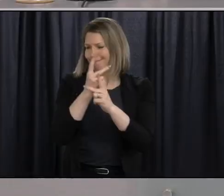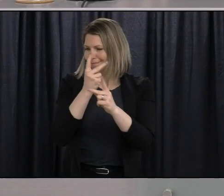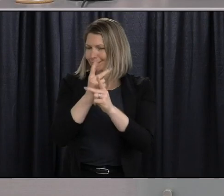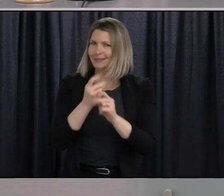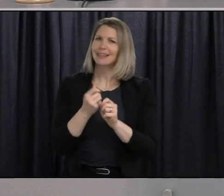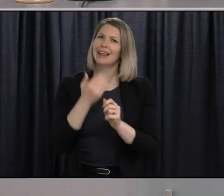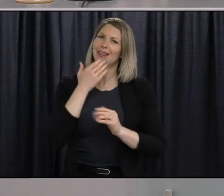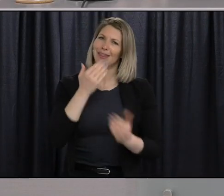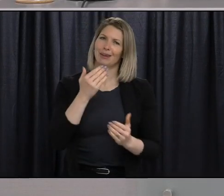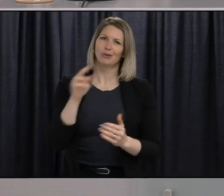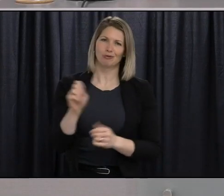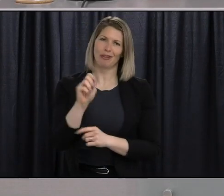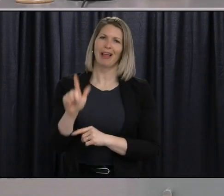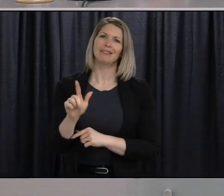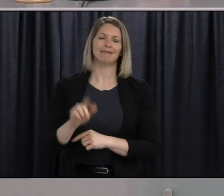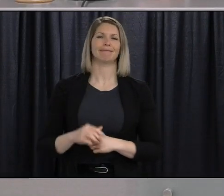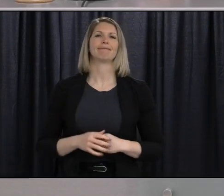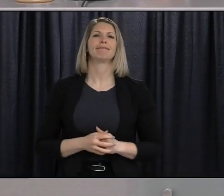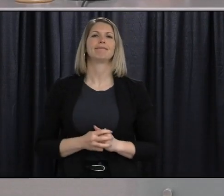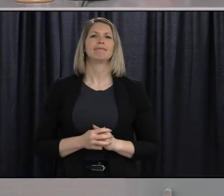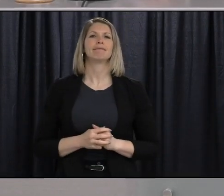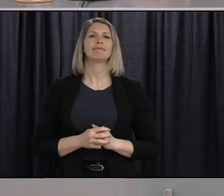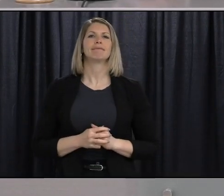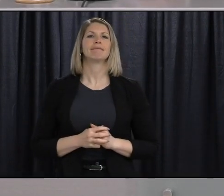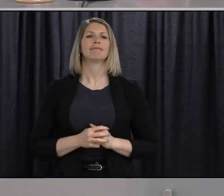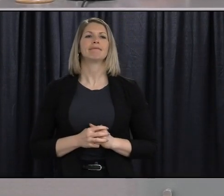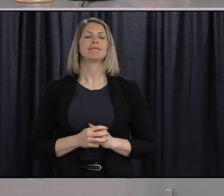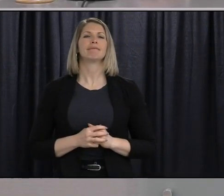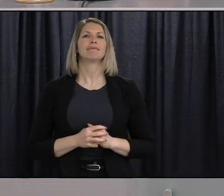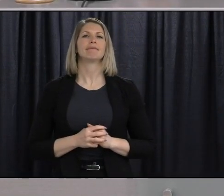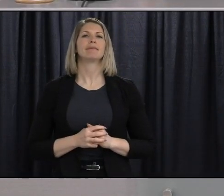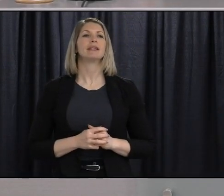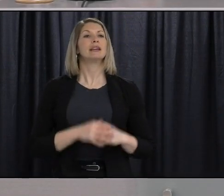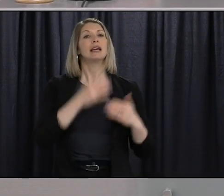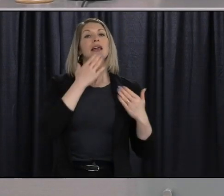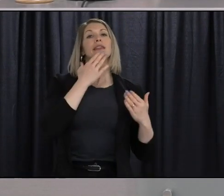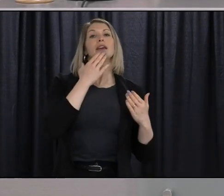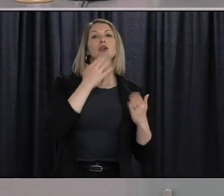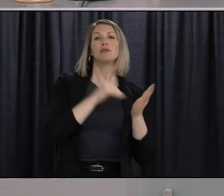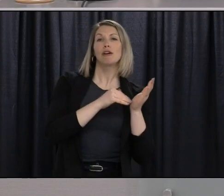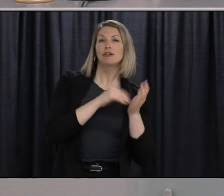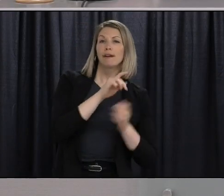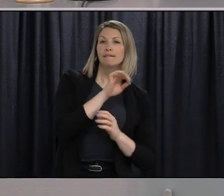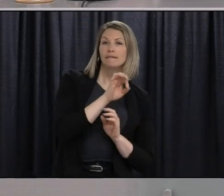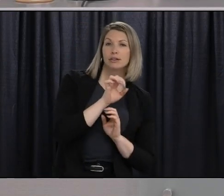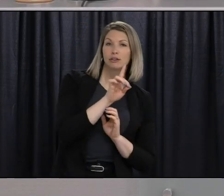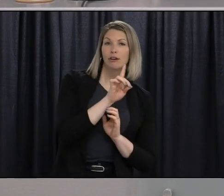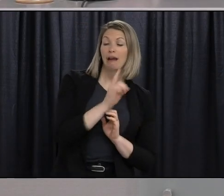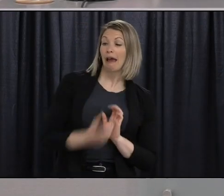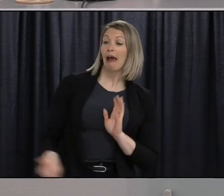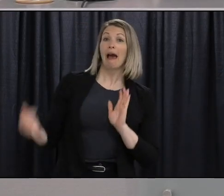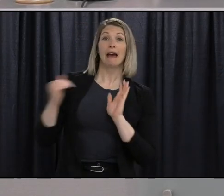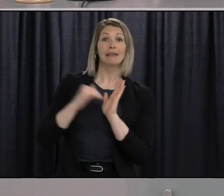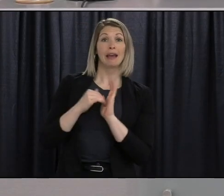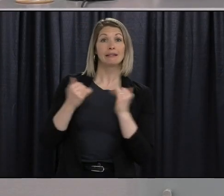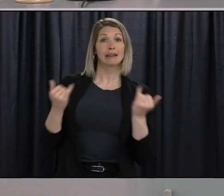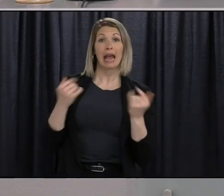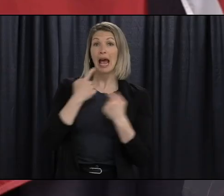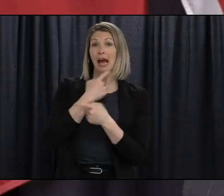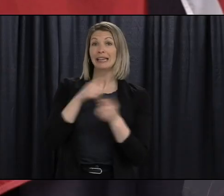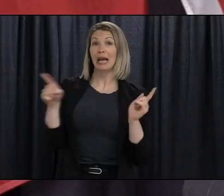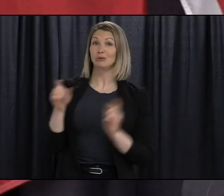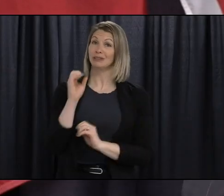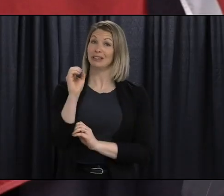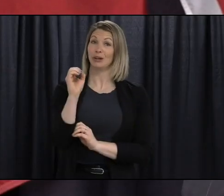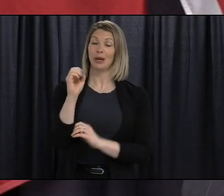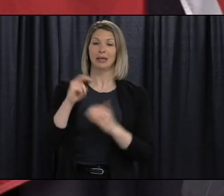Well, thank you, Dr. Fitzgerald, and good afternoon again, everyone. And another new another day of no new cases. This is a thumbs